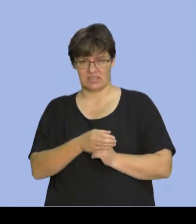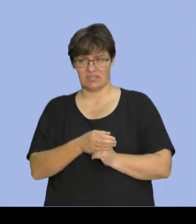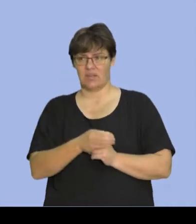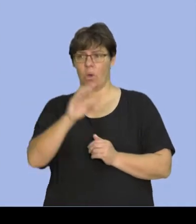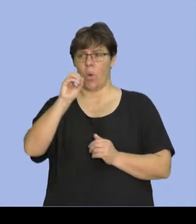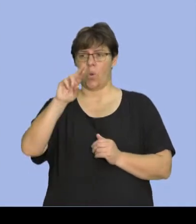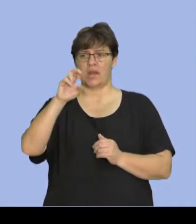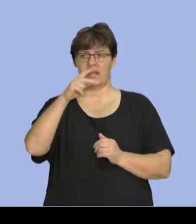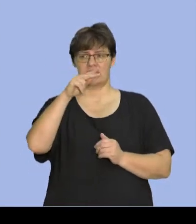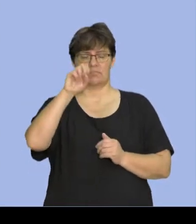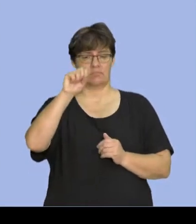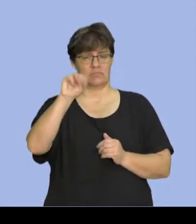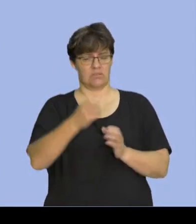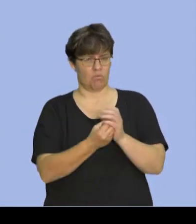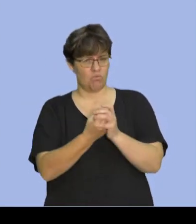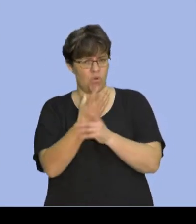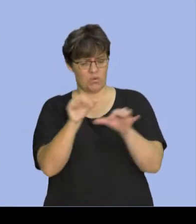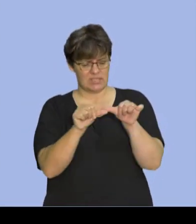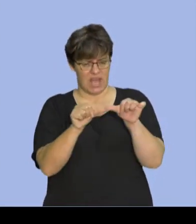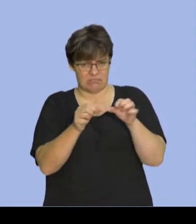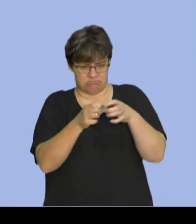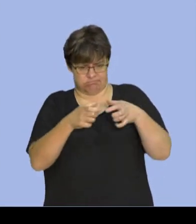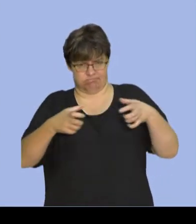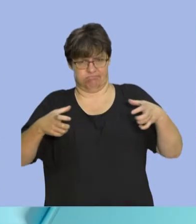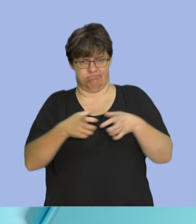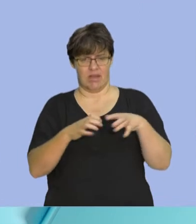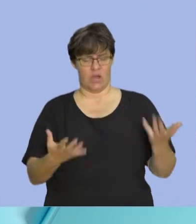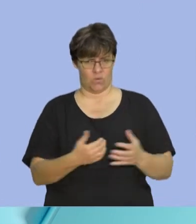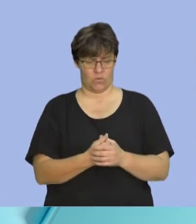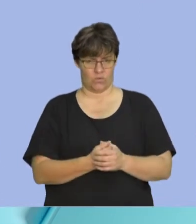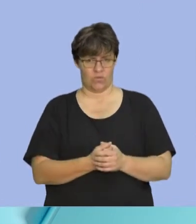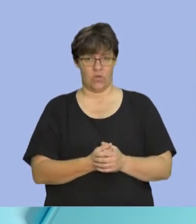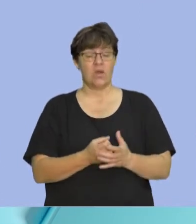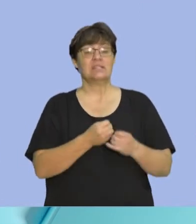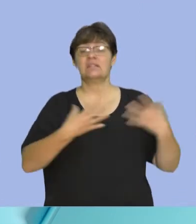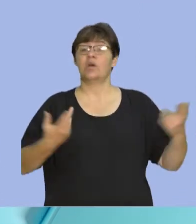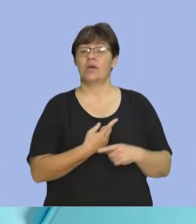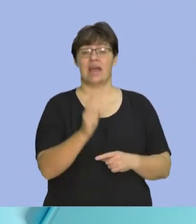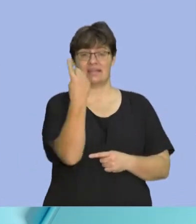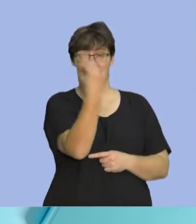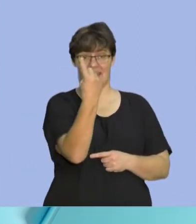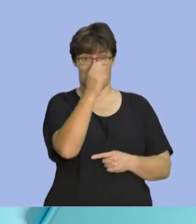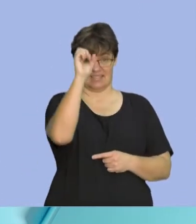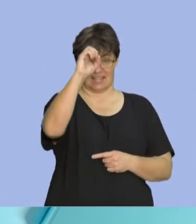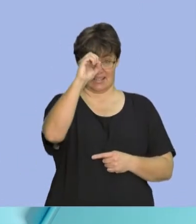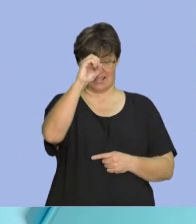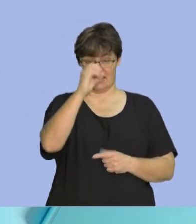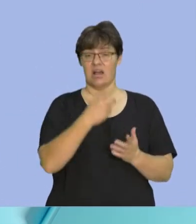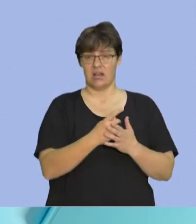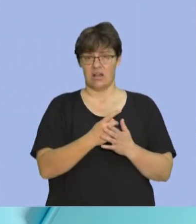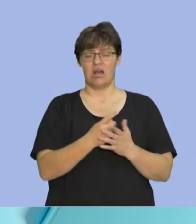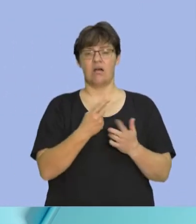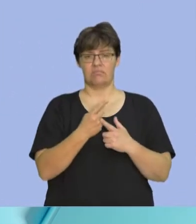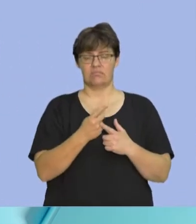grow and increase in size. We all have started from a single cell stage, where there was a process of fusion